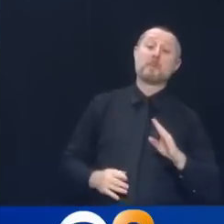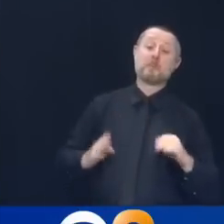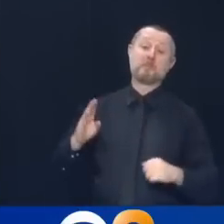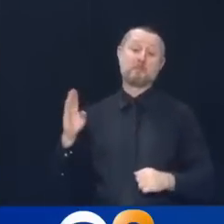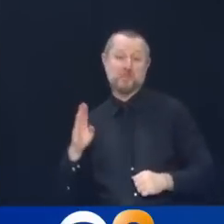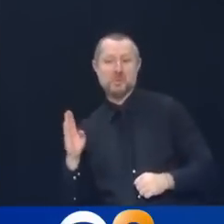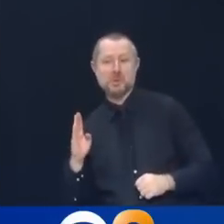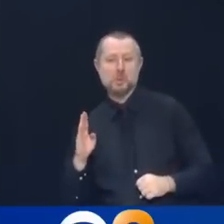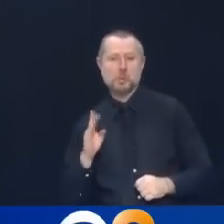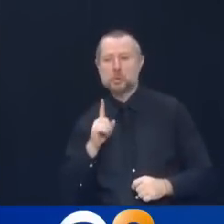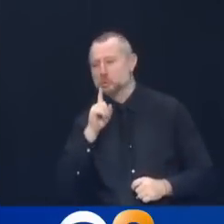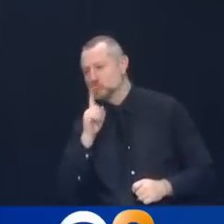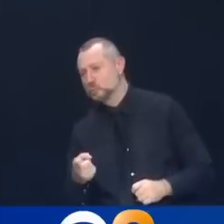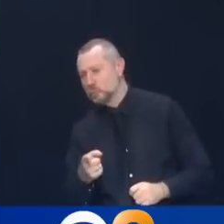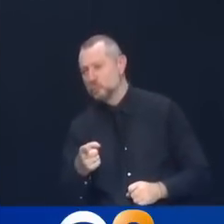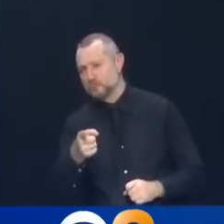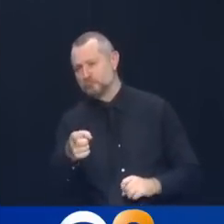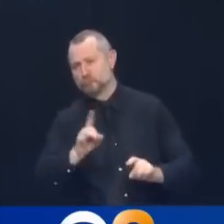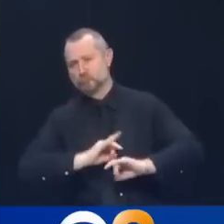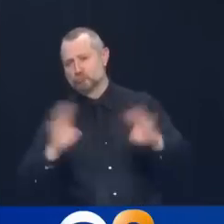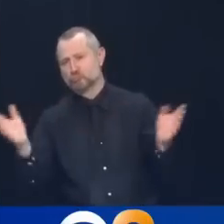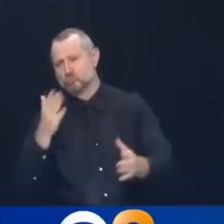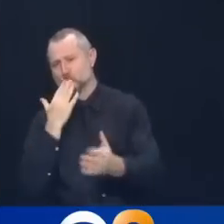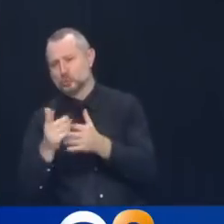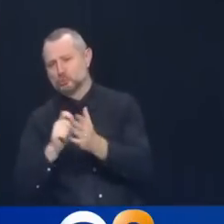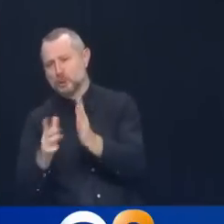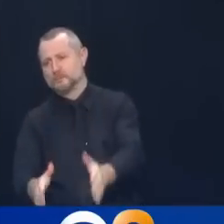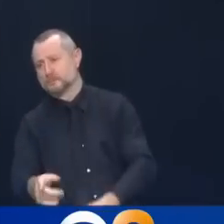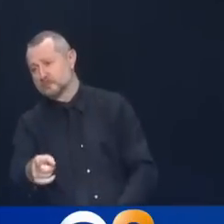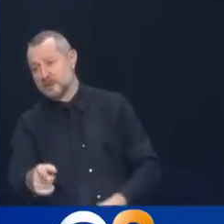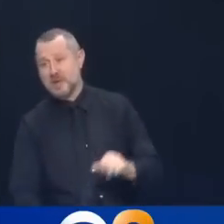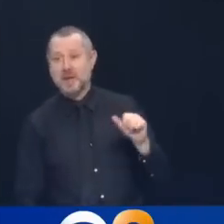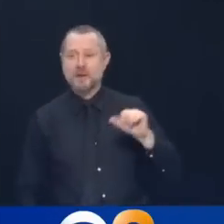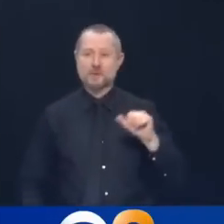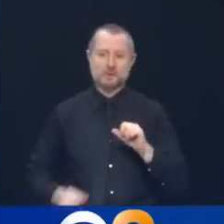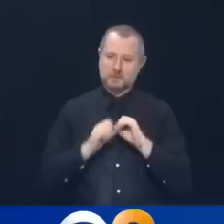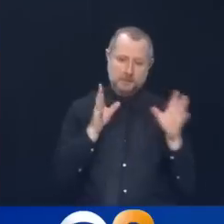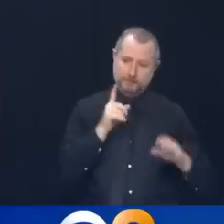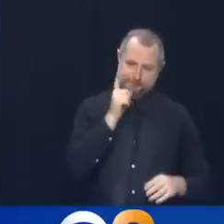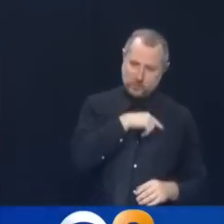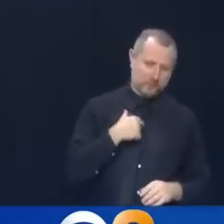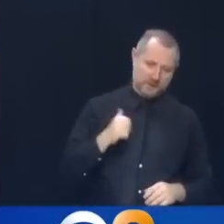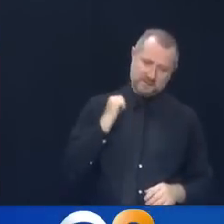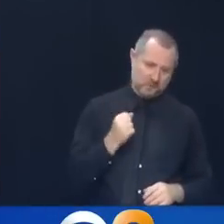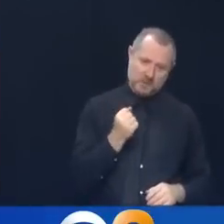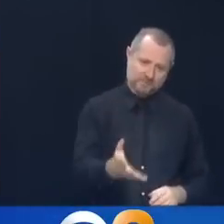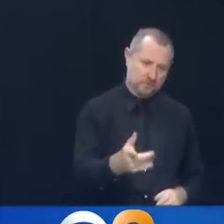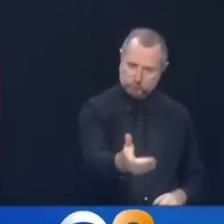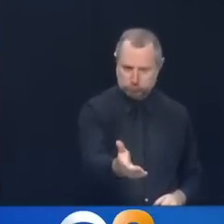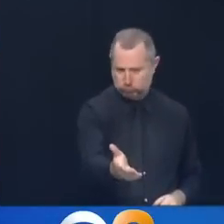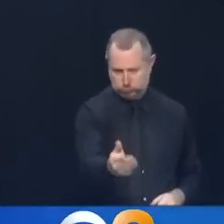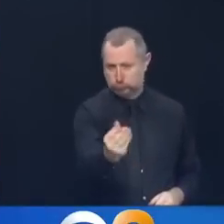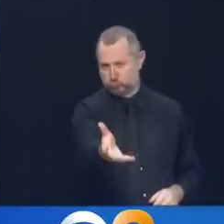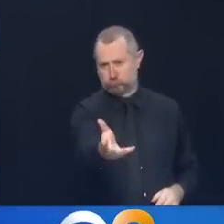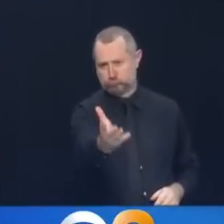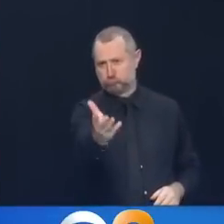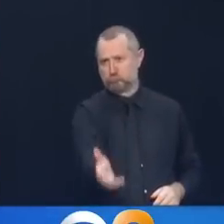a great journalist. Part A is untrue. I'm not giving you my $25,000. I am going